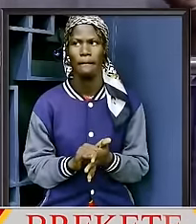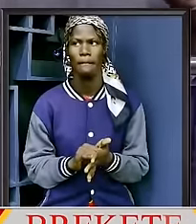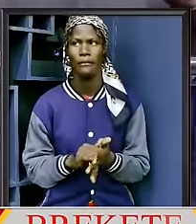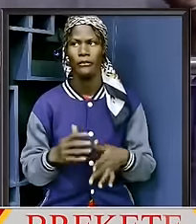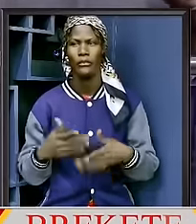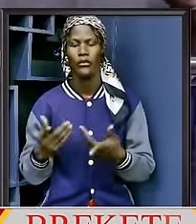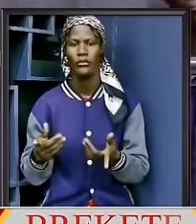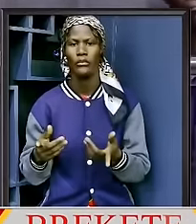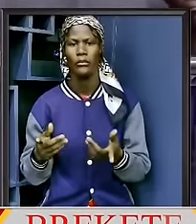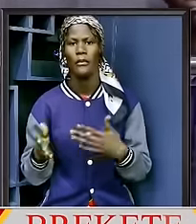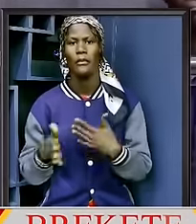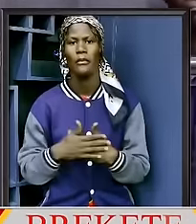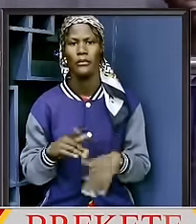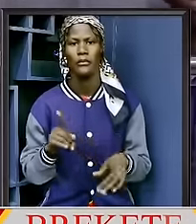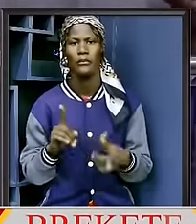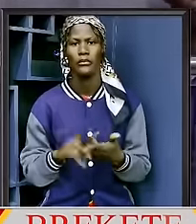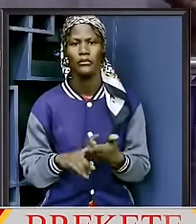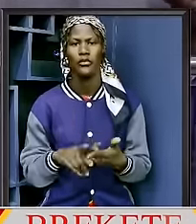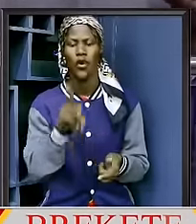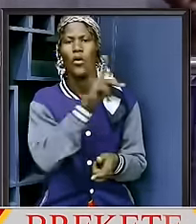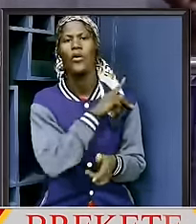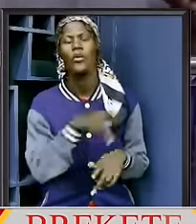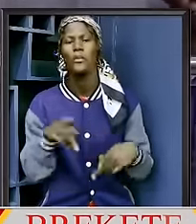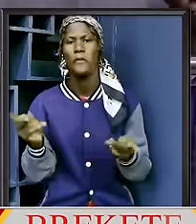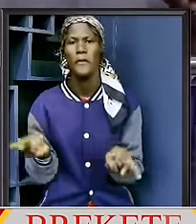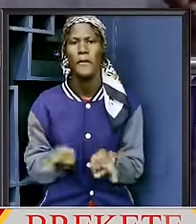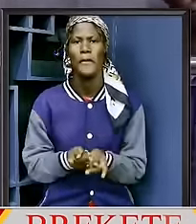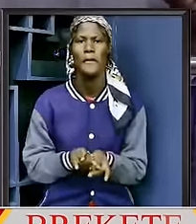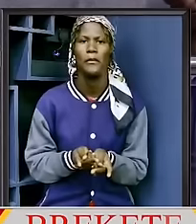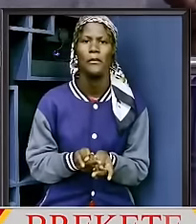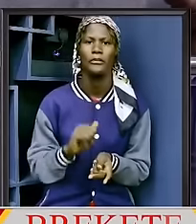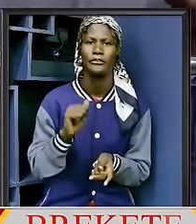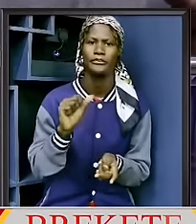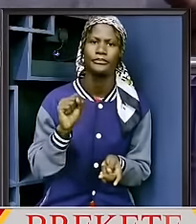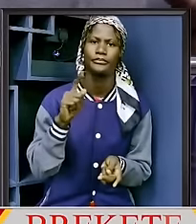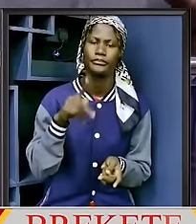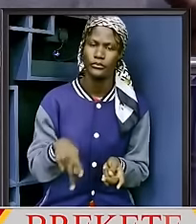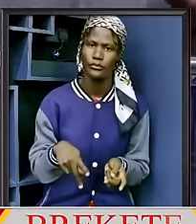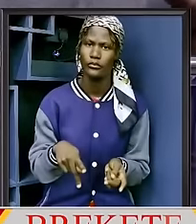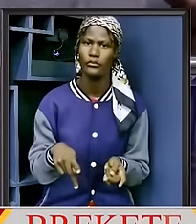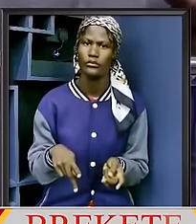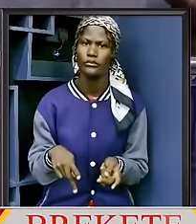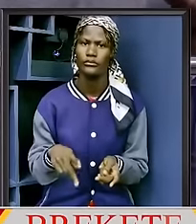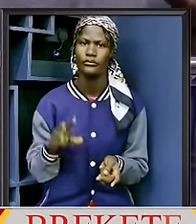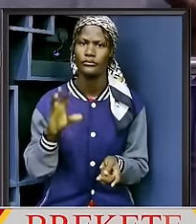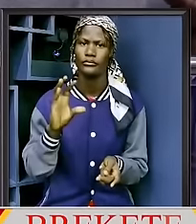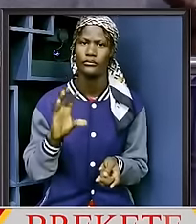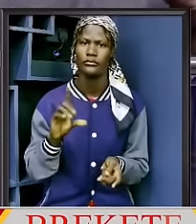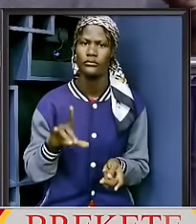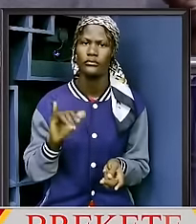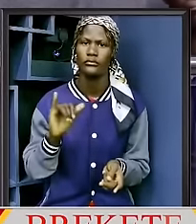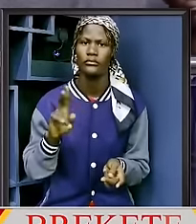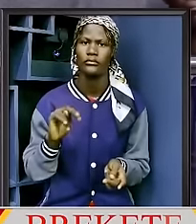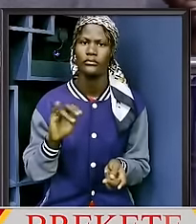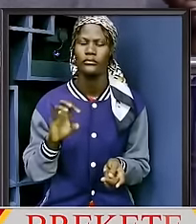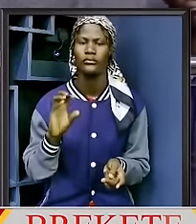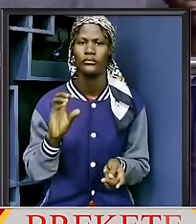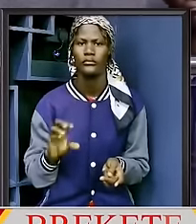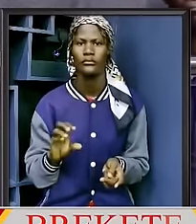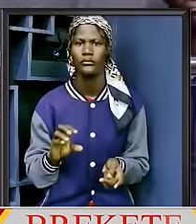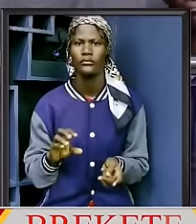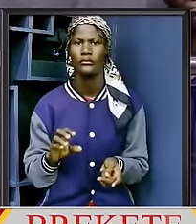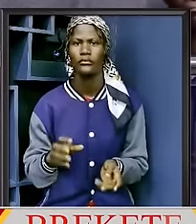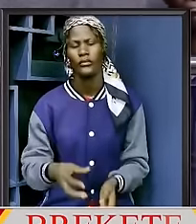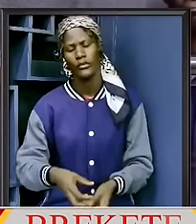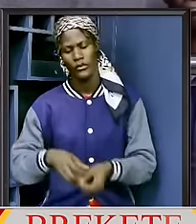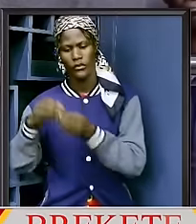the cell. I came back again. I was not feeling fine. As the ASP is taking me to police clinic, he's bringing me back to the cell.